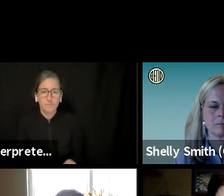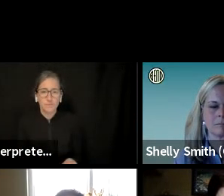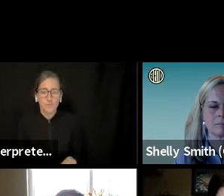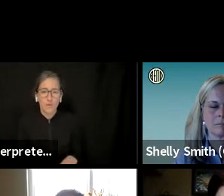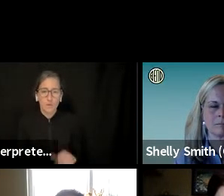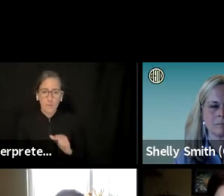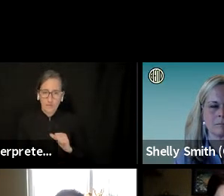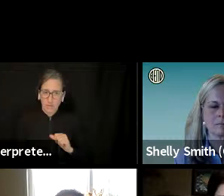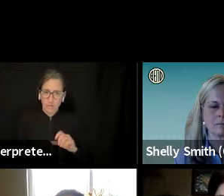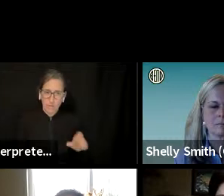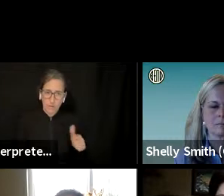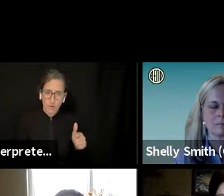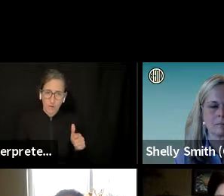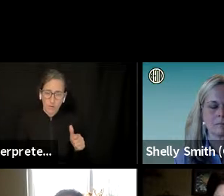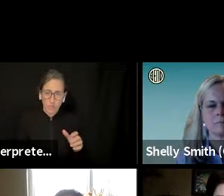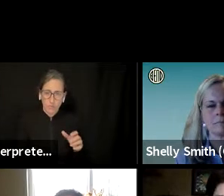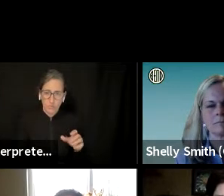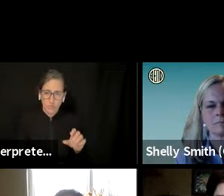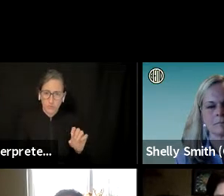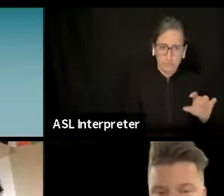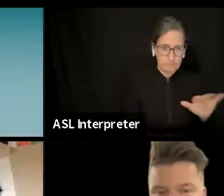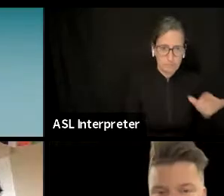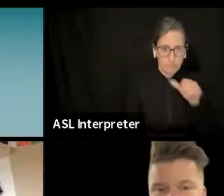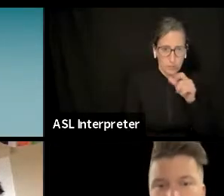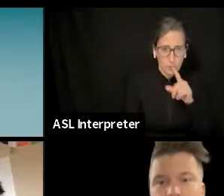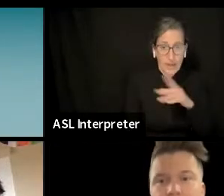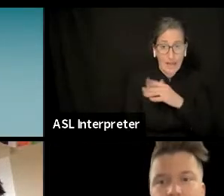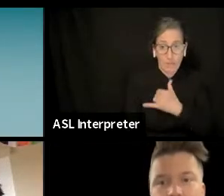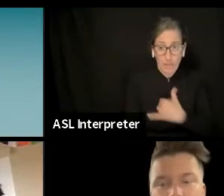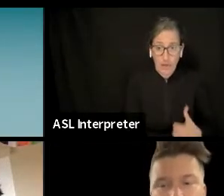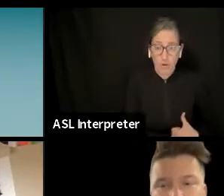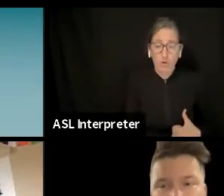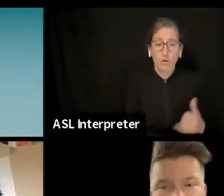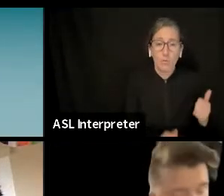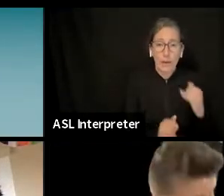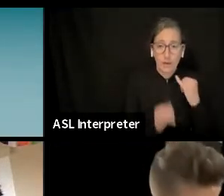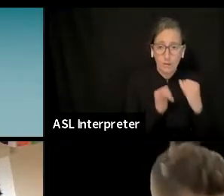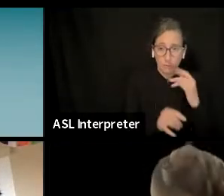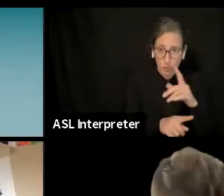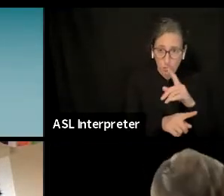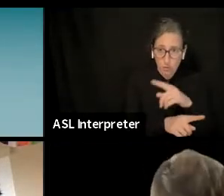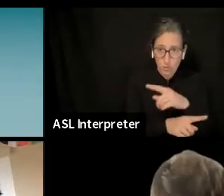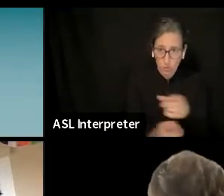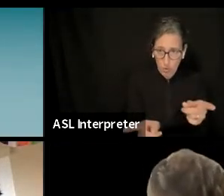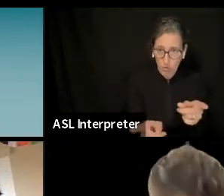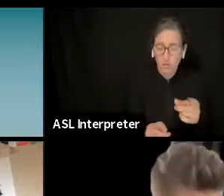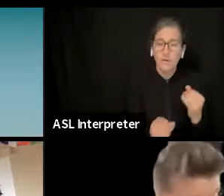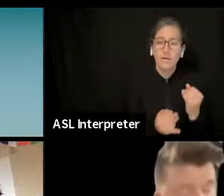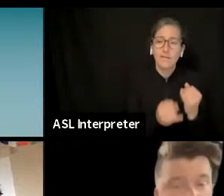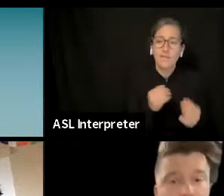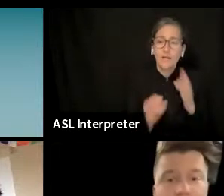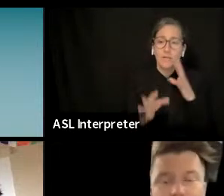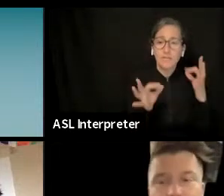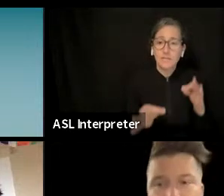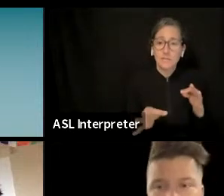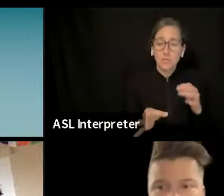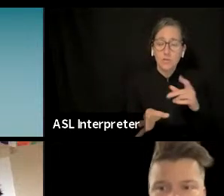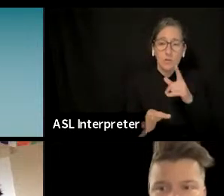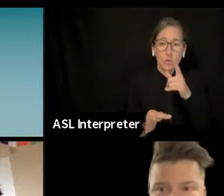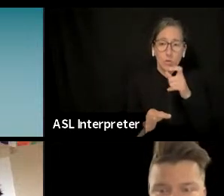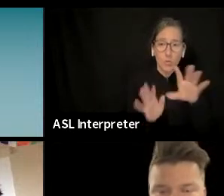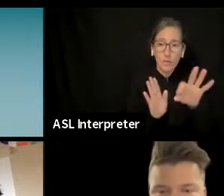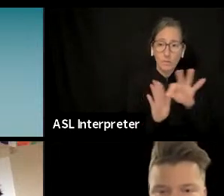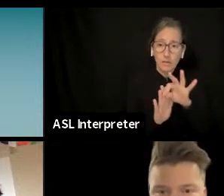mayor interviewed, the final decision of who is on this committee is the prerogative